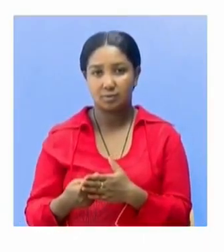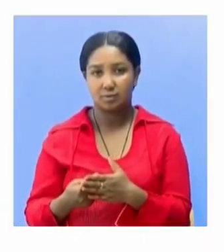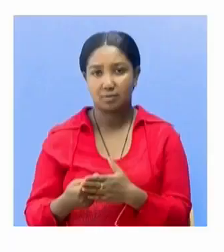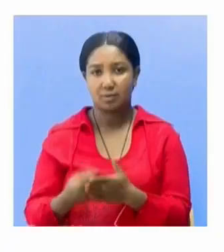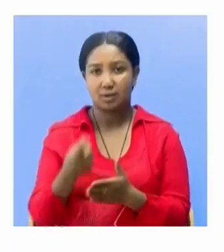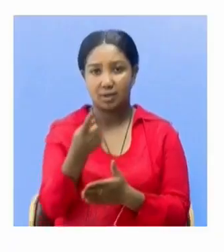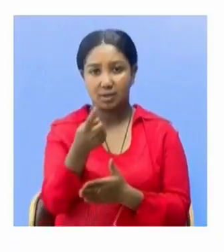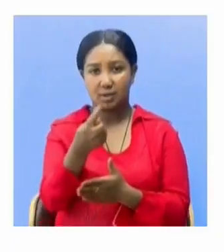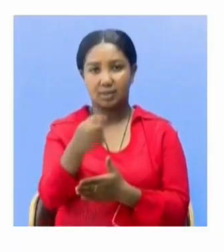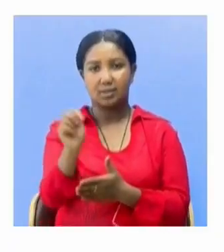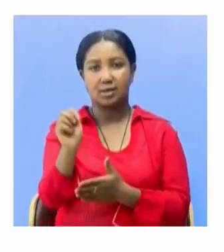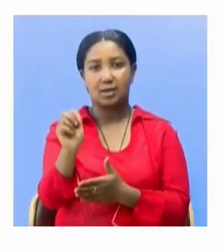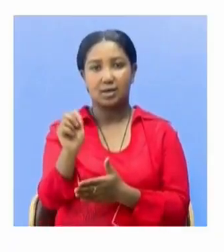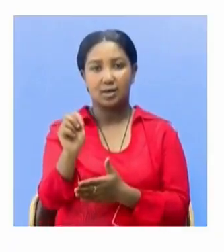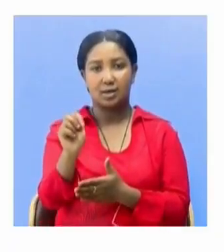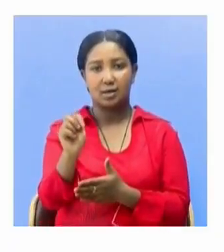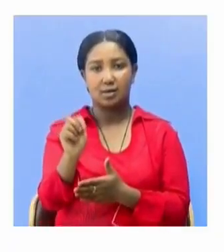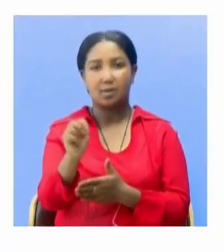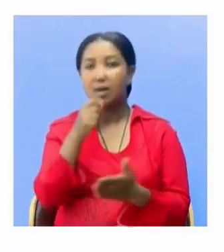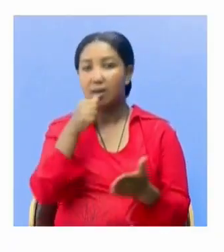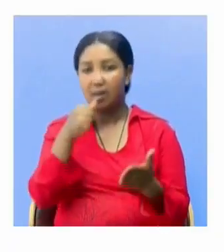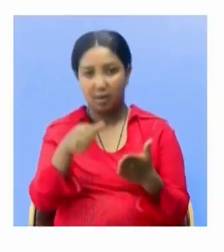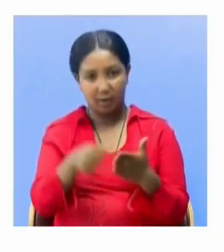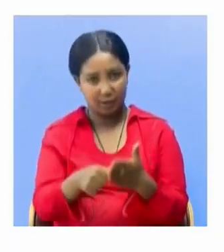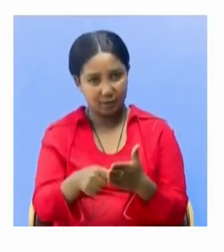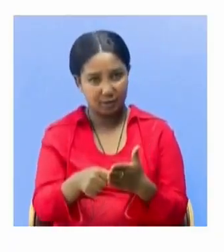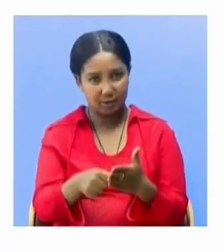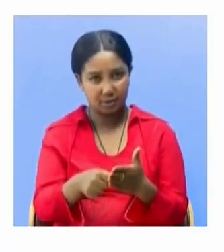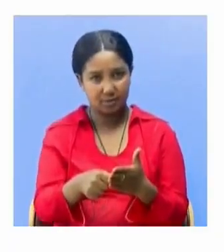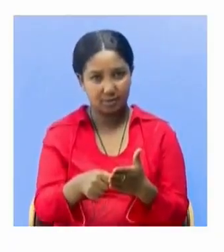the letter